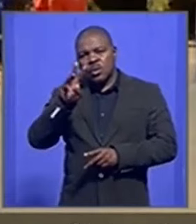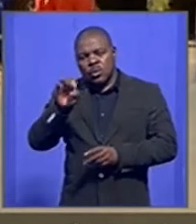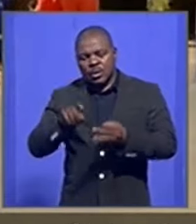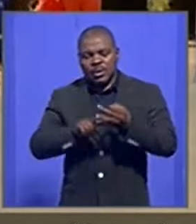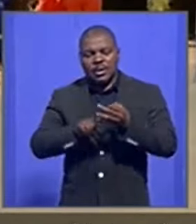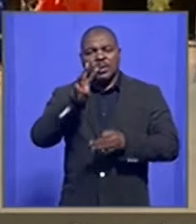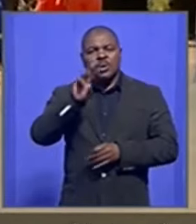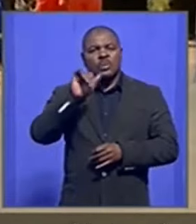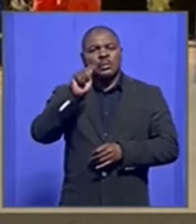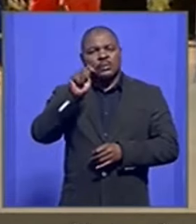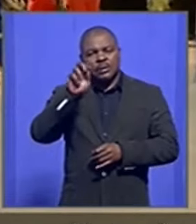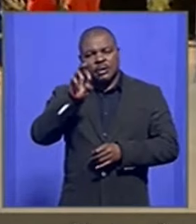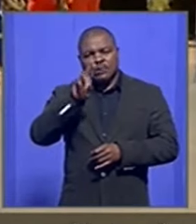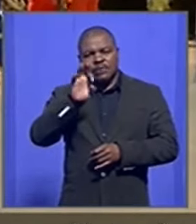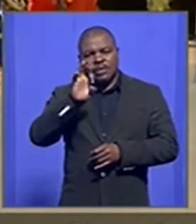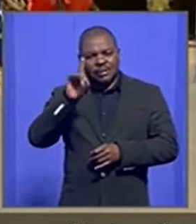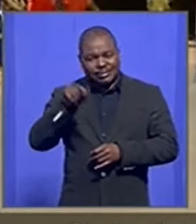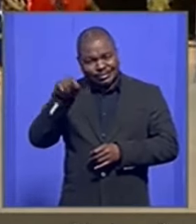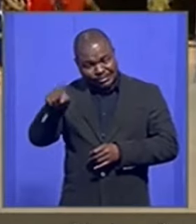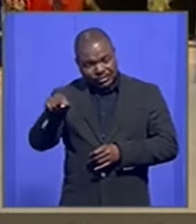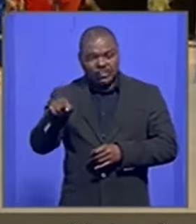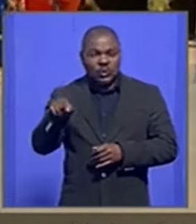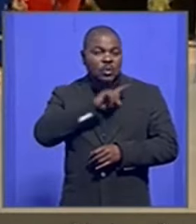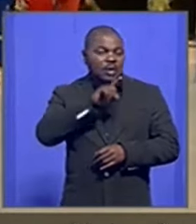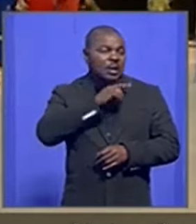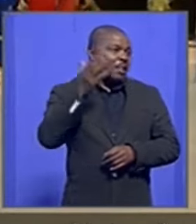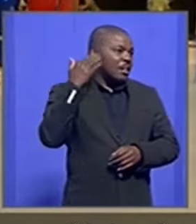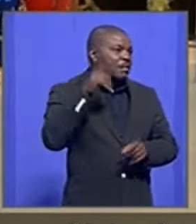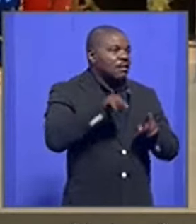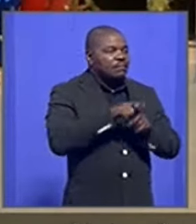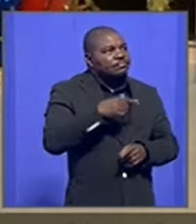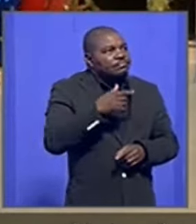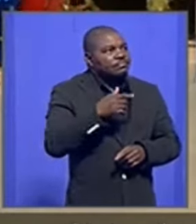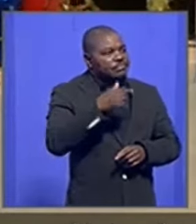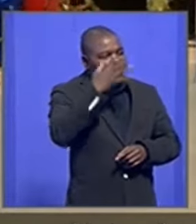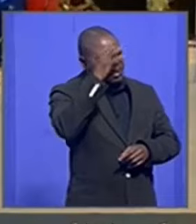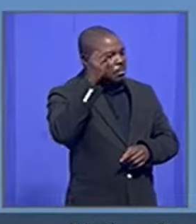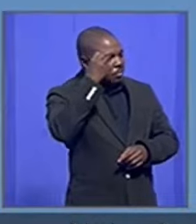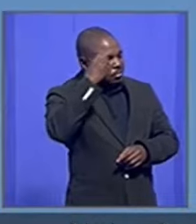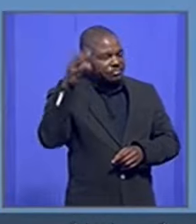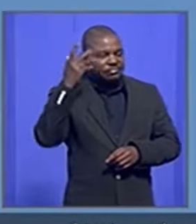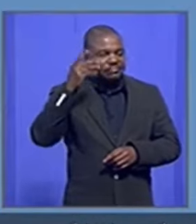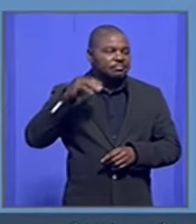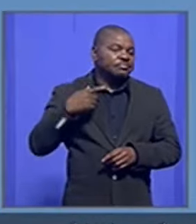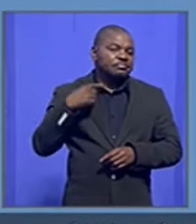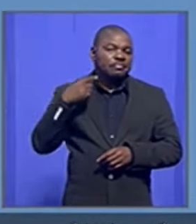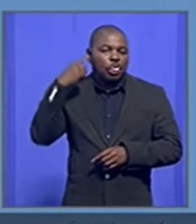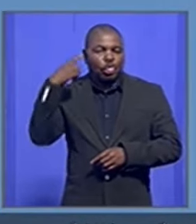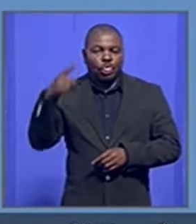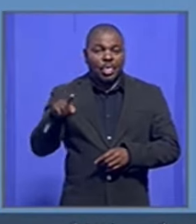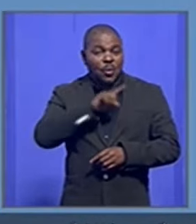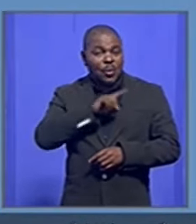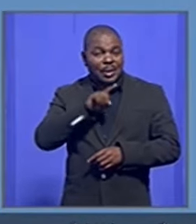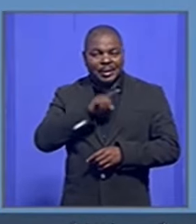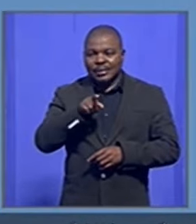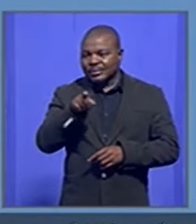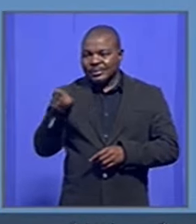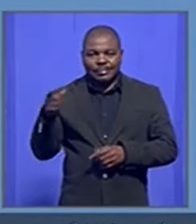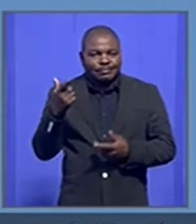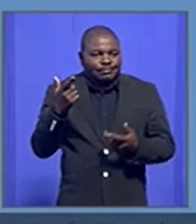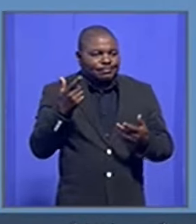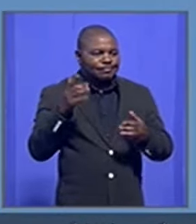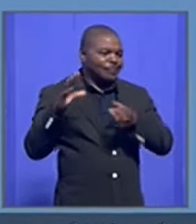are areas that have become easily forgotten communities because those communities have basically resigned from government. There's